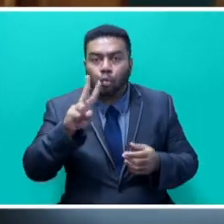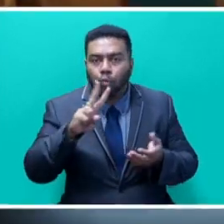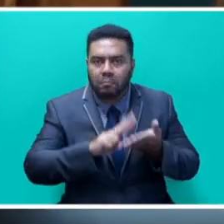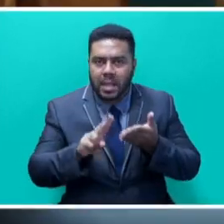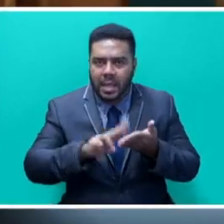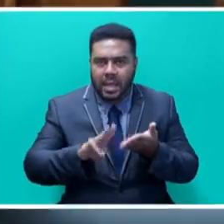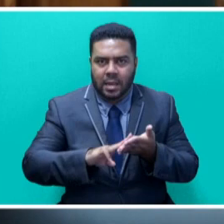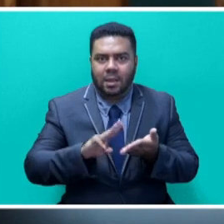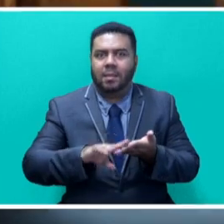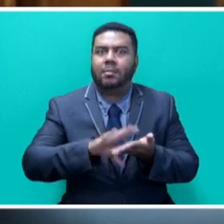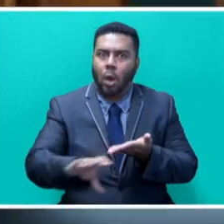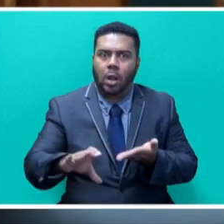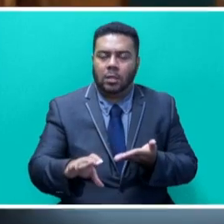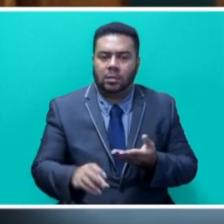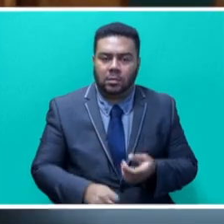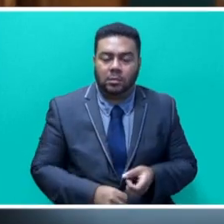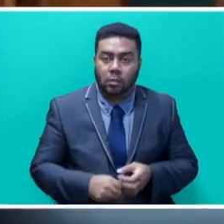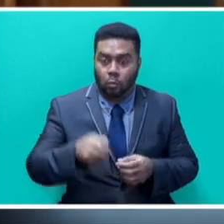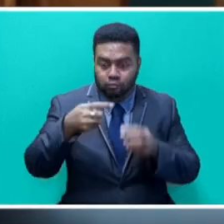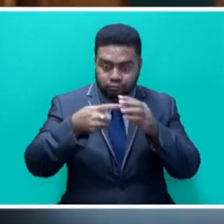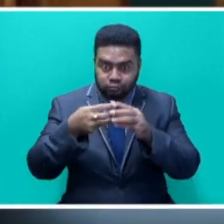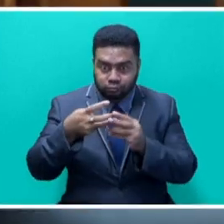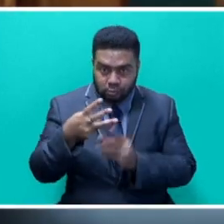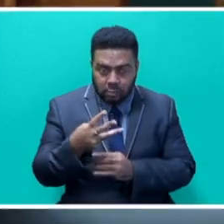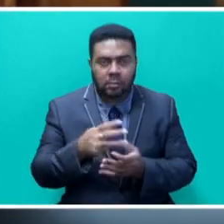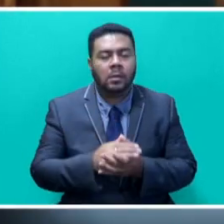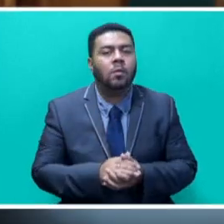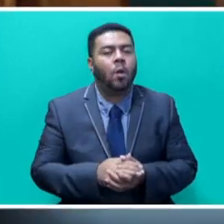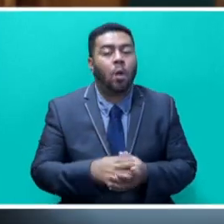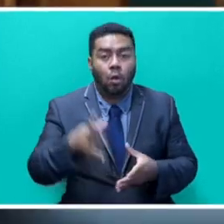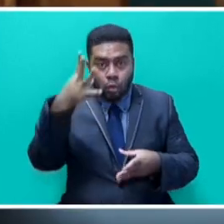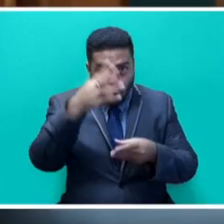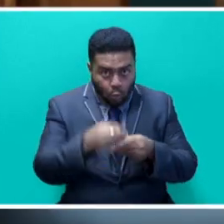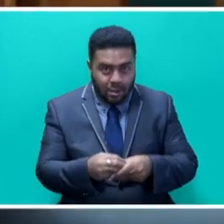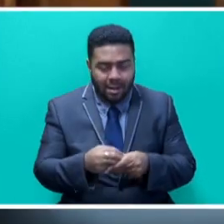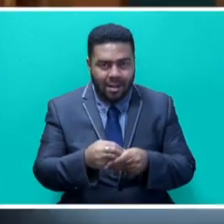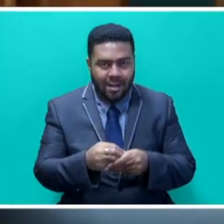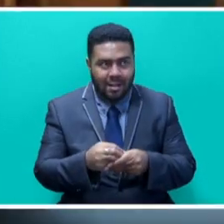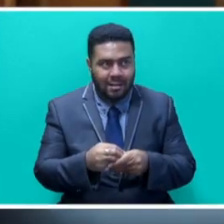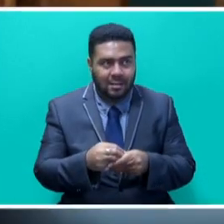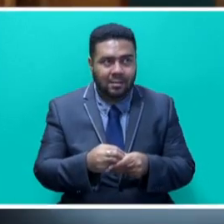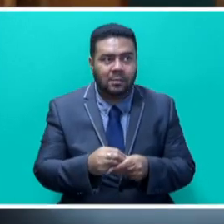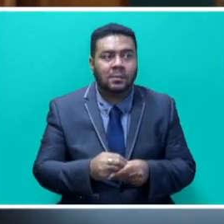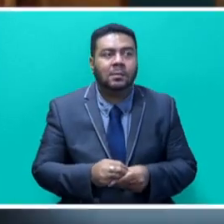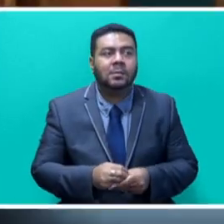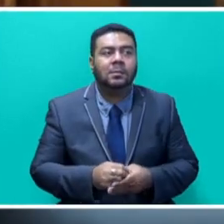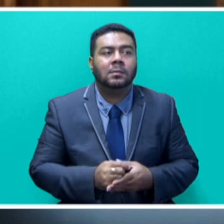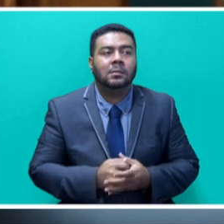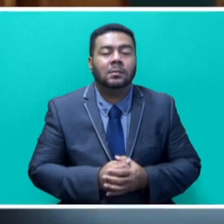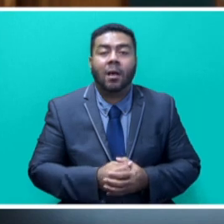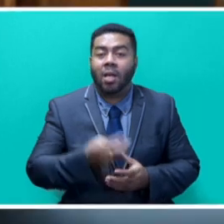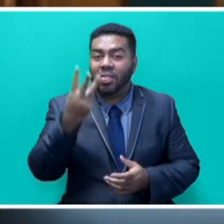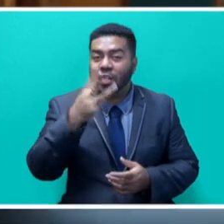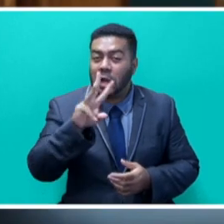2013 to this year, the total dividend payout equates to